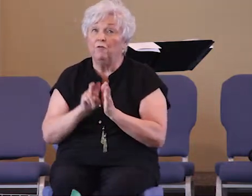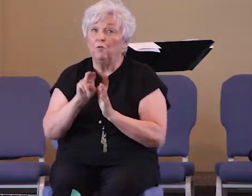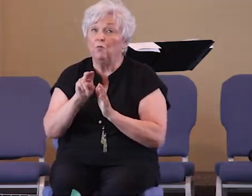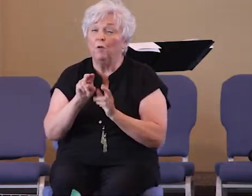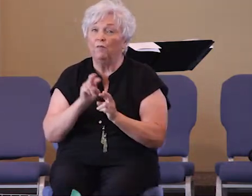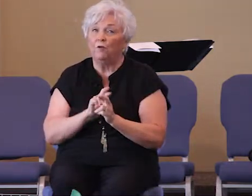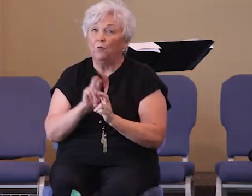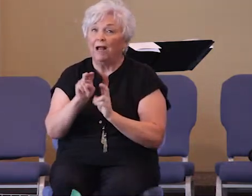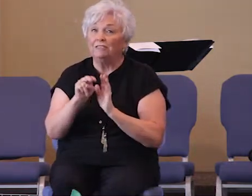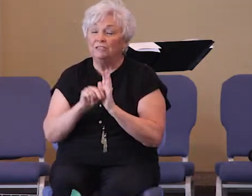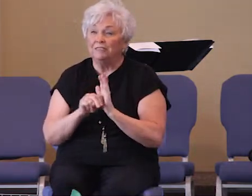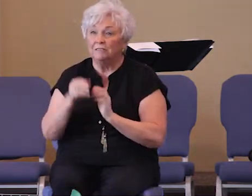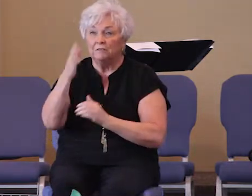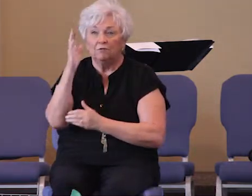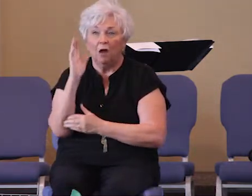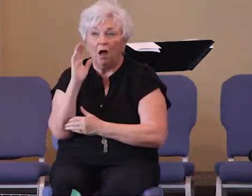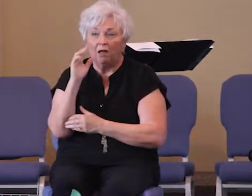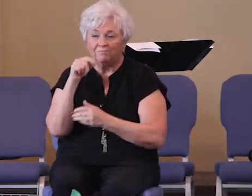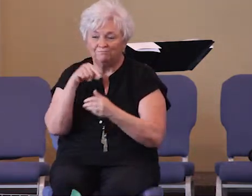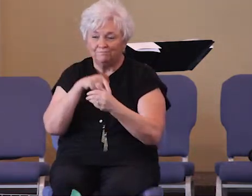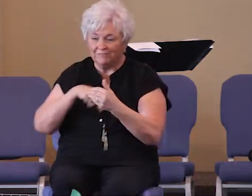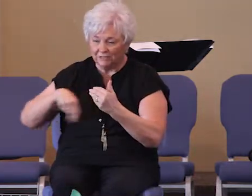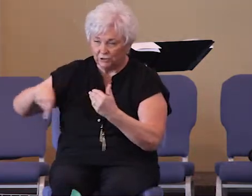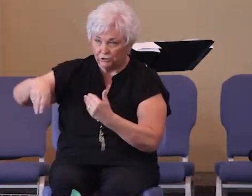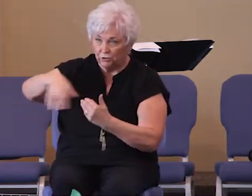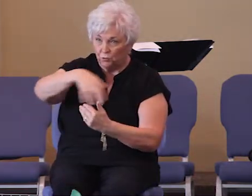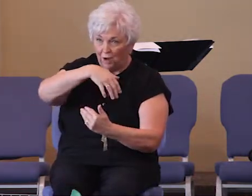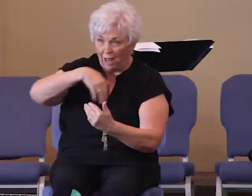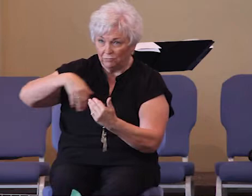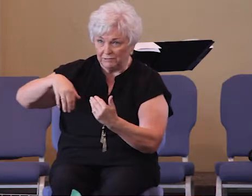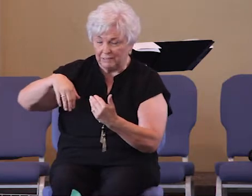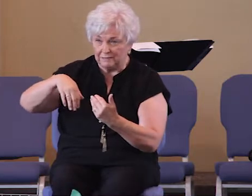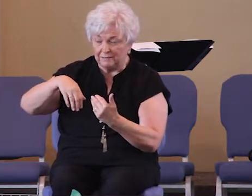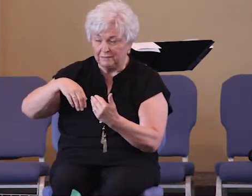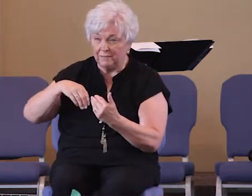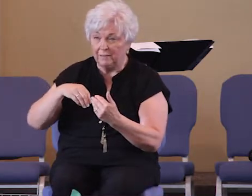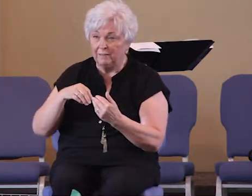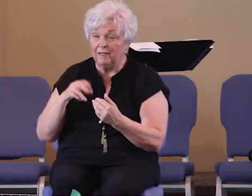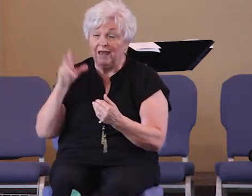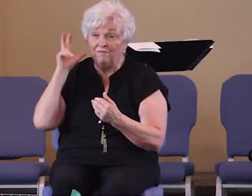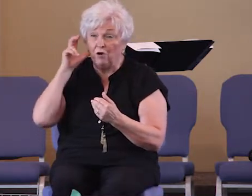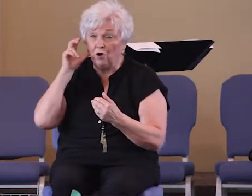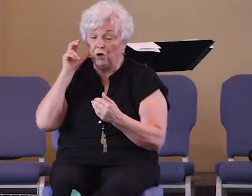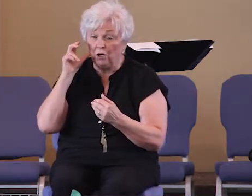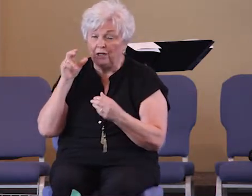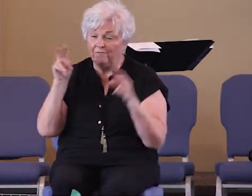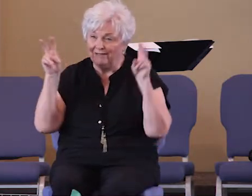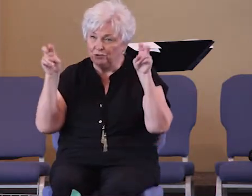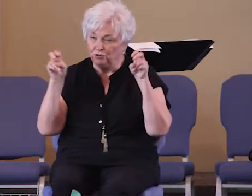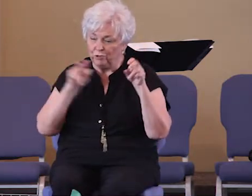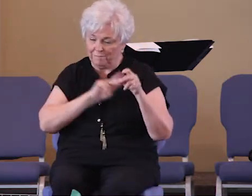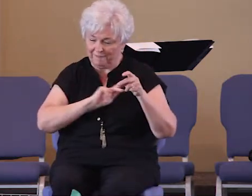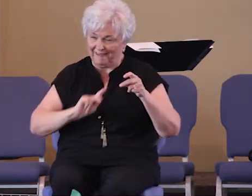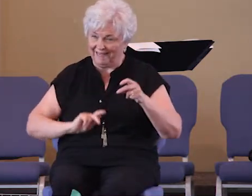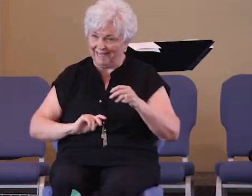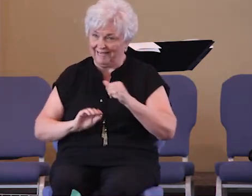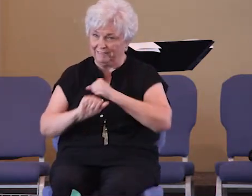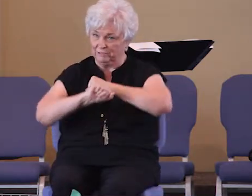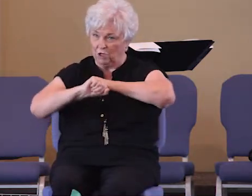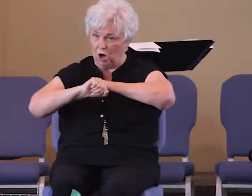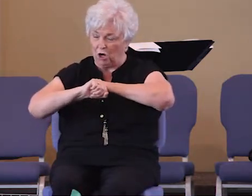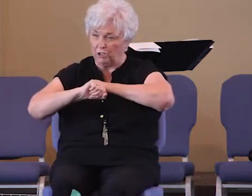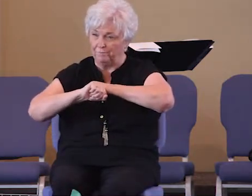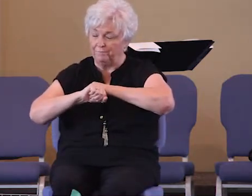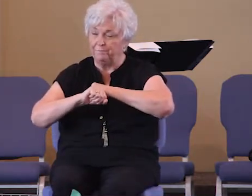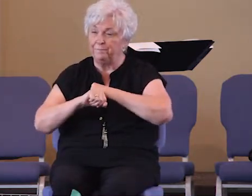us. Have you ever heard of the term the king's guard? The king's guard, it's been all throughout history, the king's